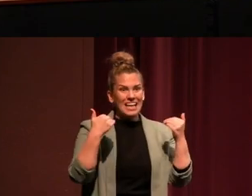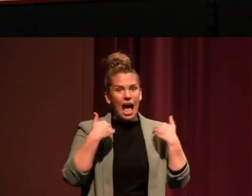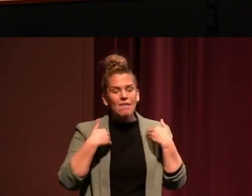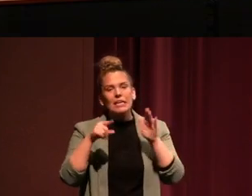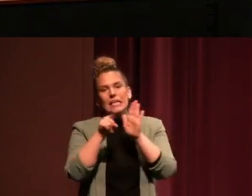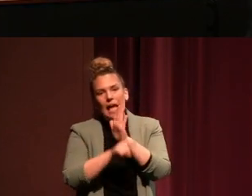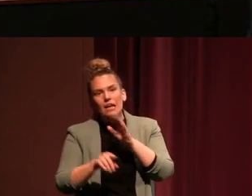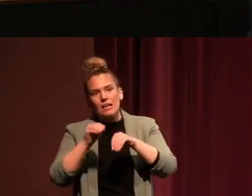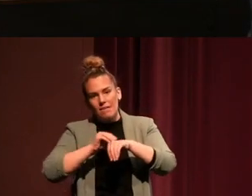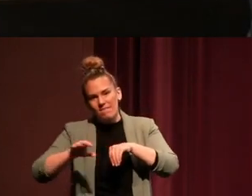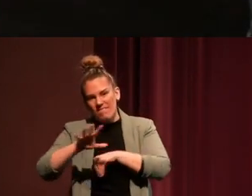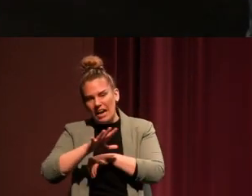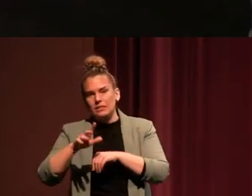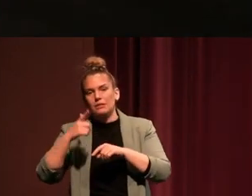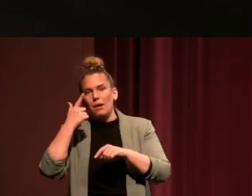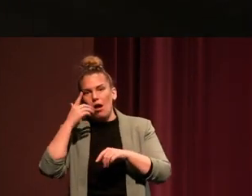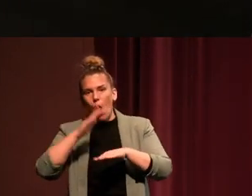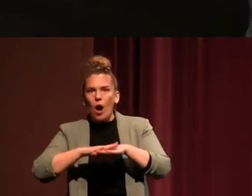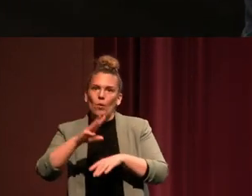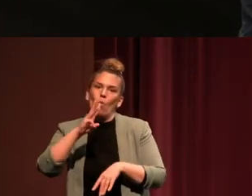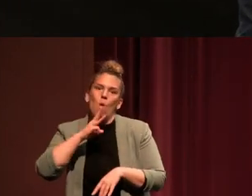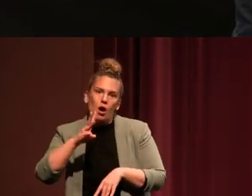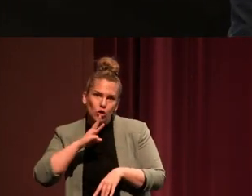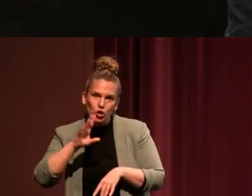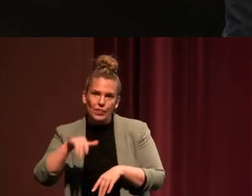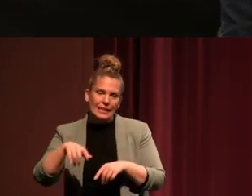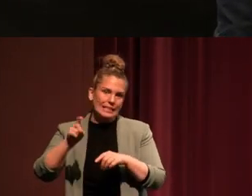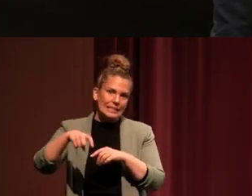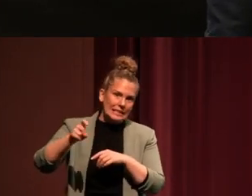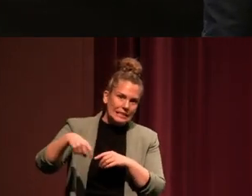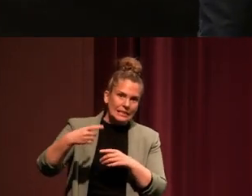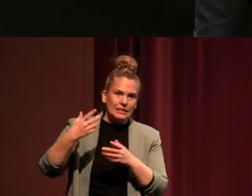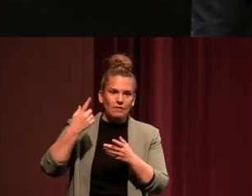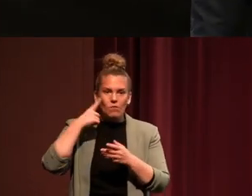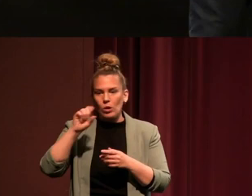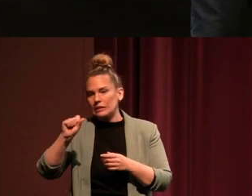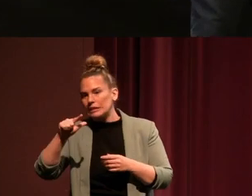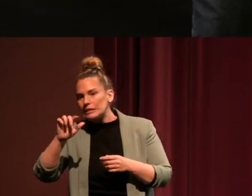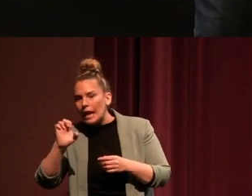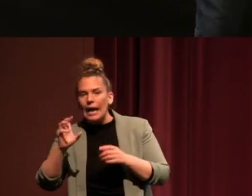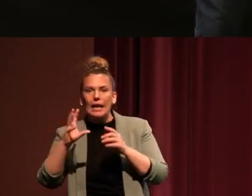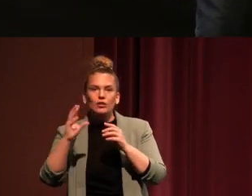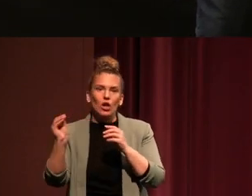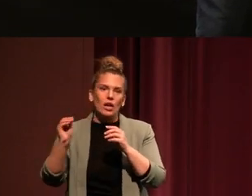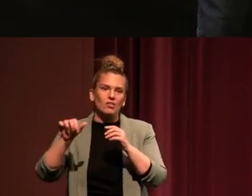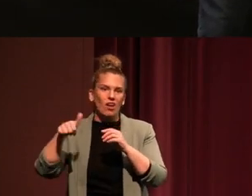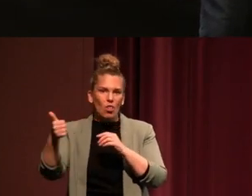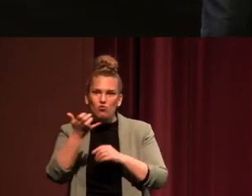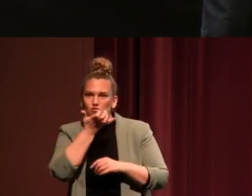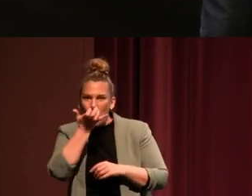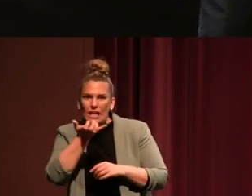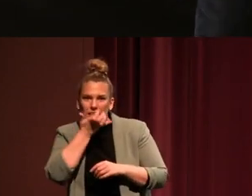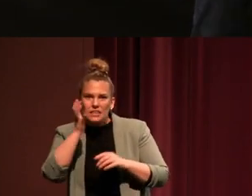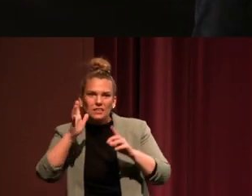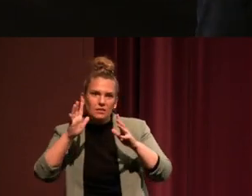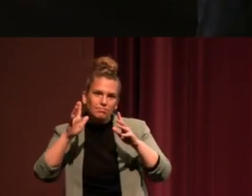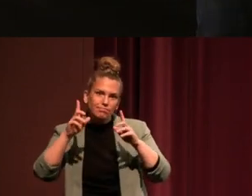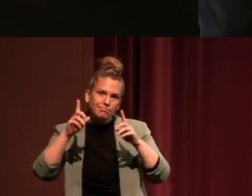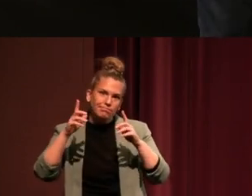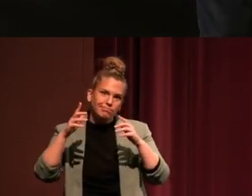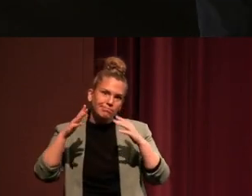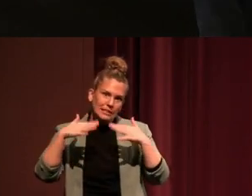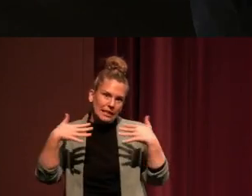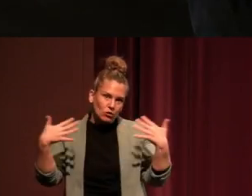biodiversity by sucking up water that's needed by sage, native perennial bunch grasses, et cetera, et cetera. And much of what I said